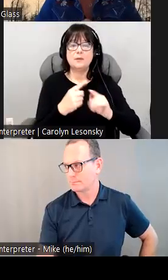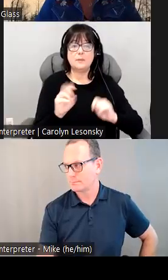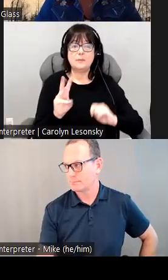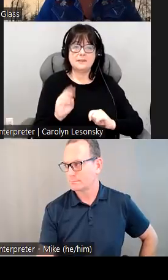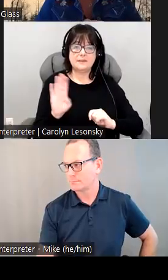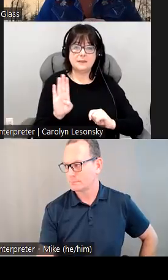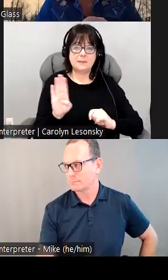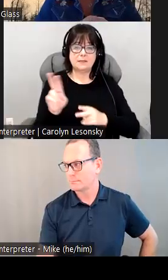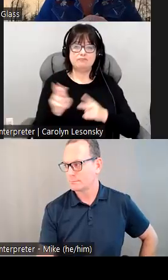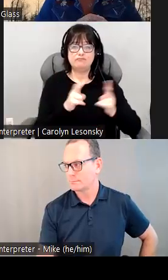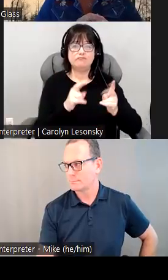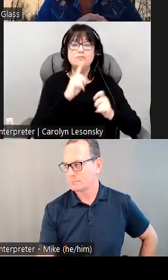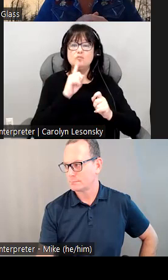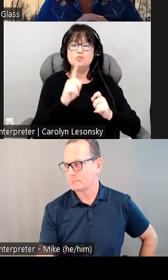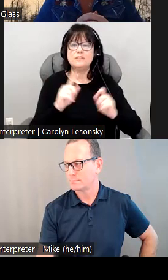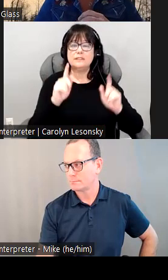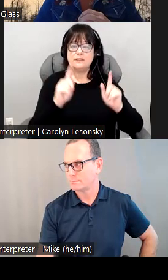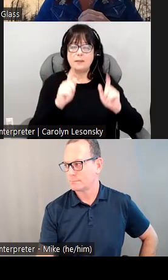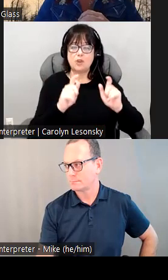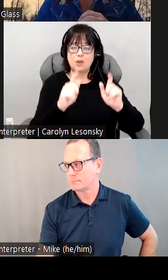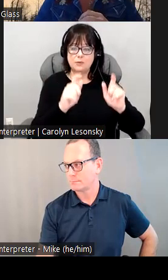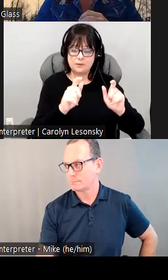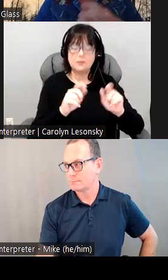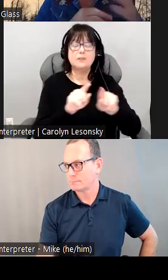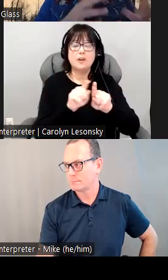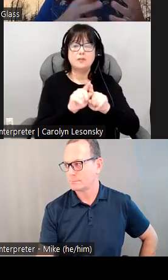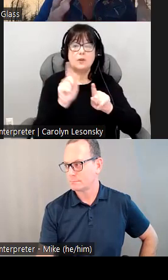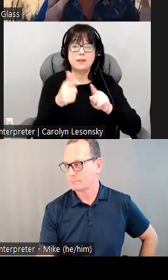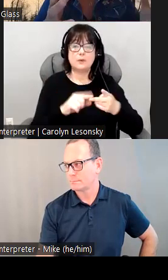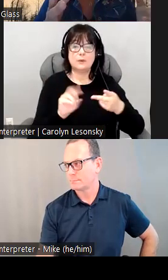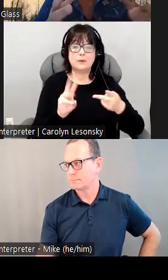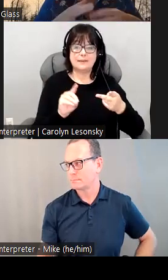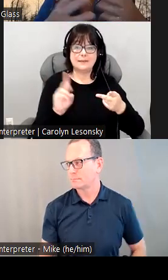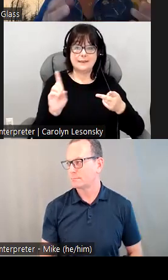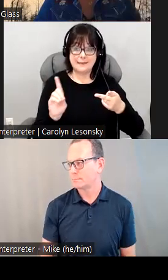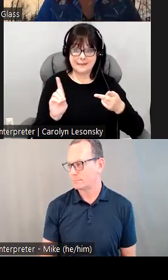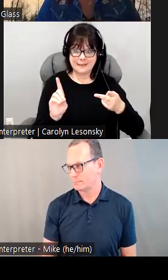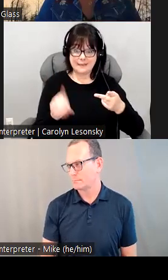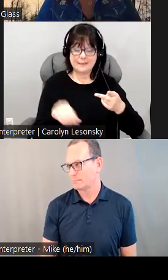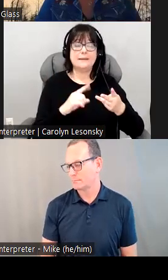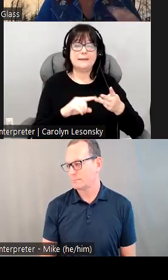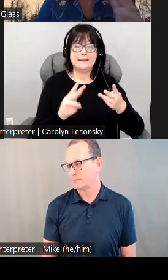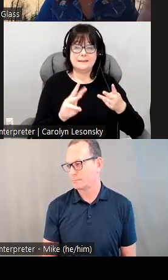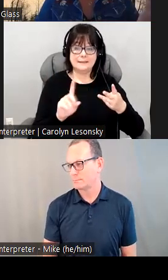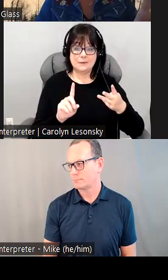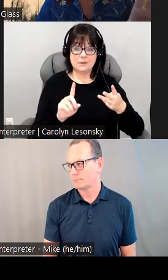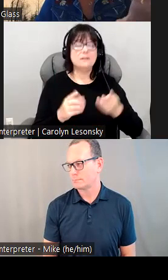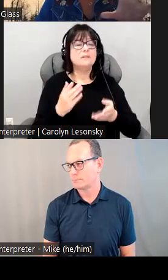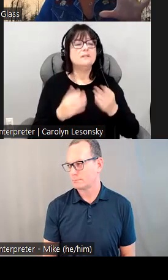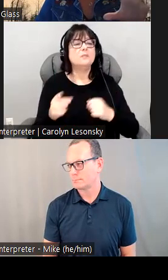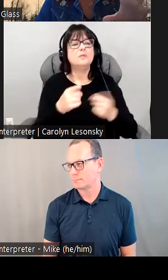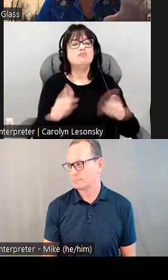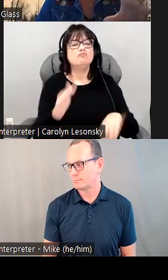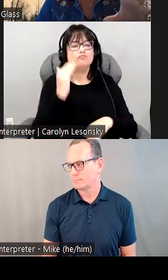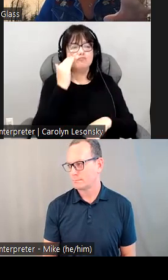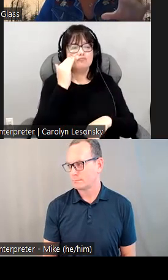later 60D and 61. So again, you might be familiar with what it looks like. If you're not, this is just the